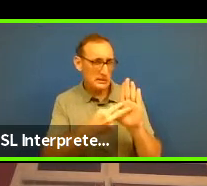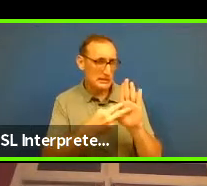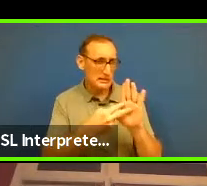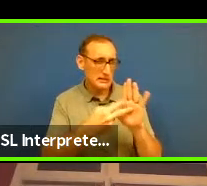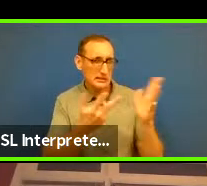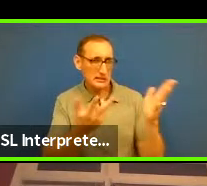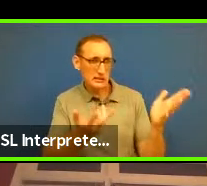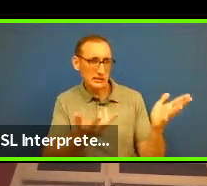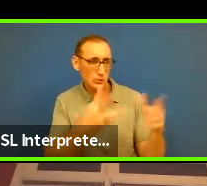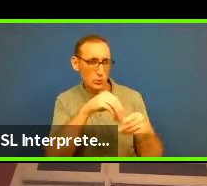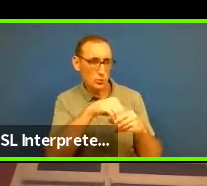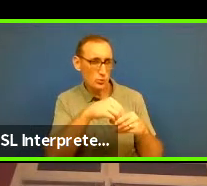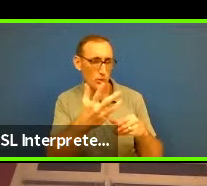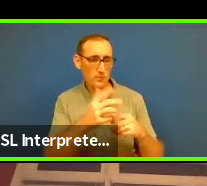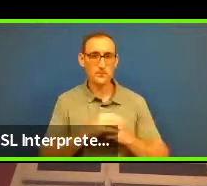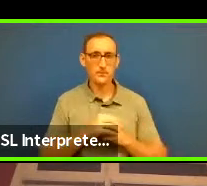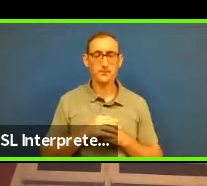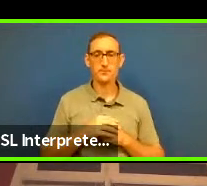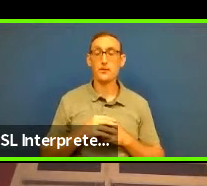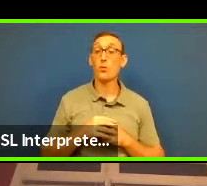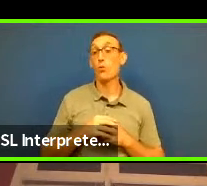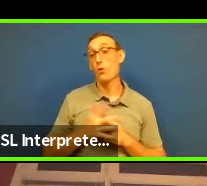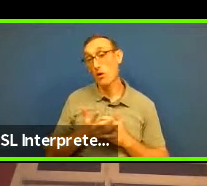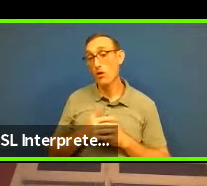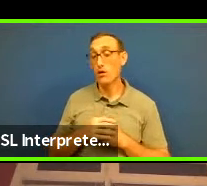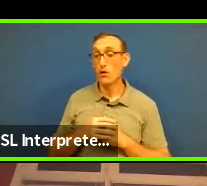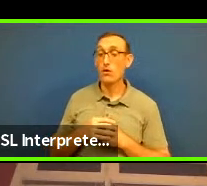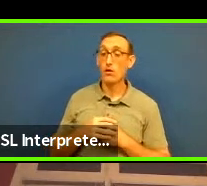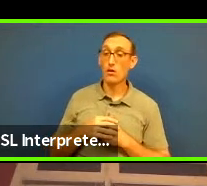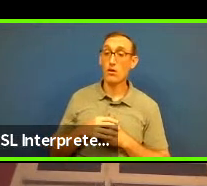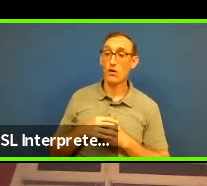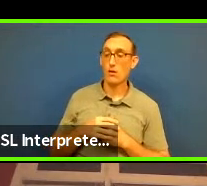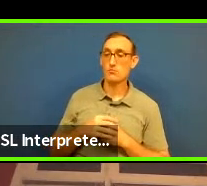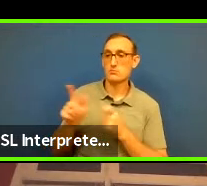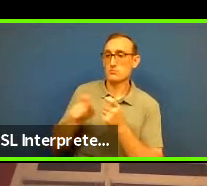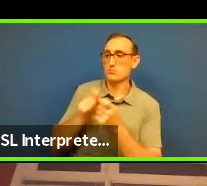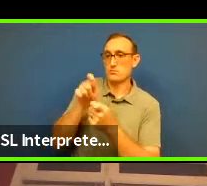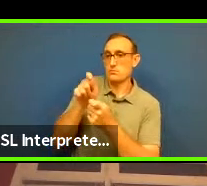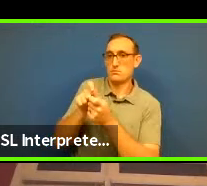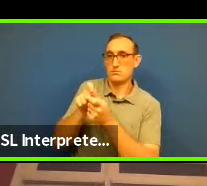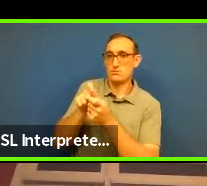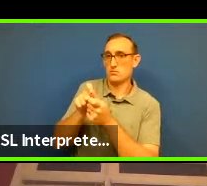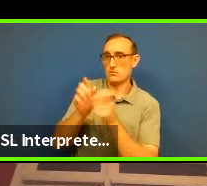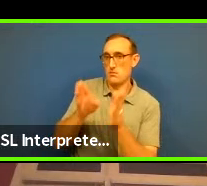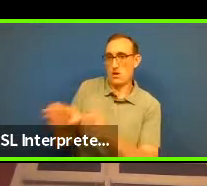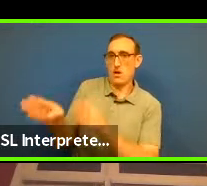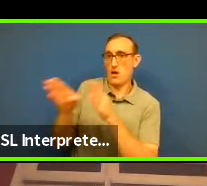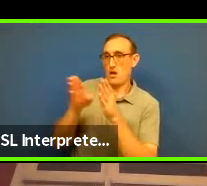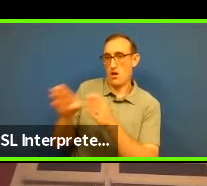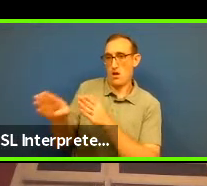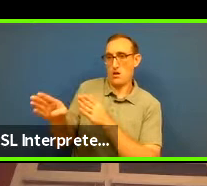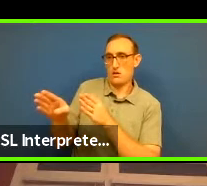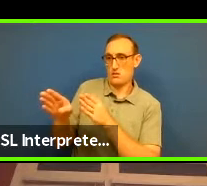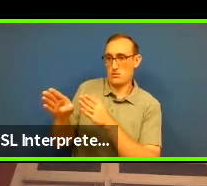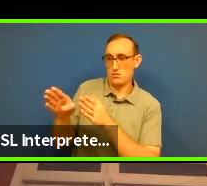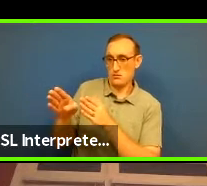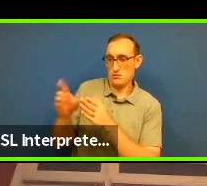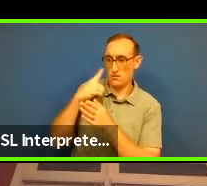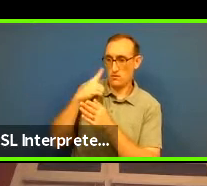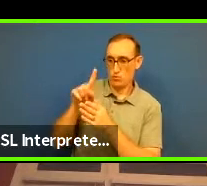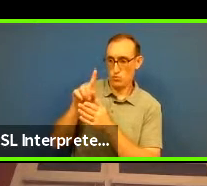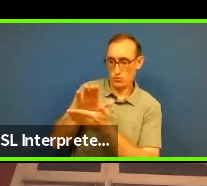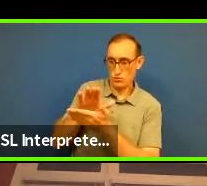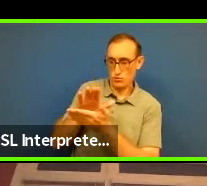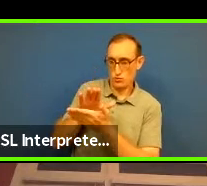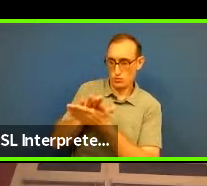would include? Well, I mean, I'm just asking specifically about plans that schools are doing that may